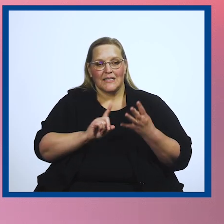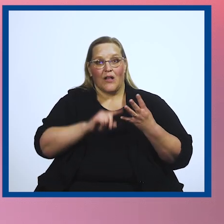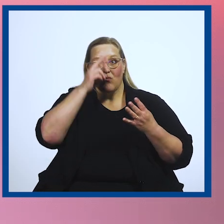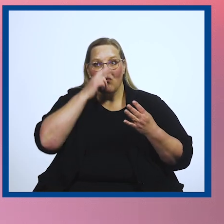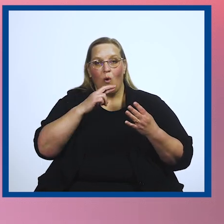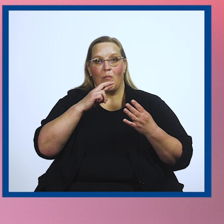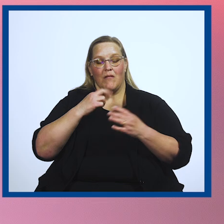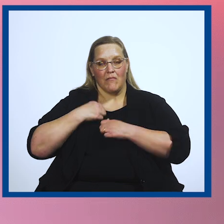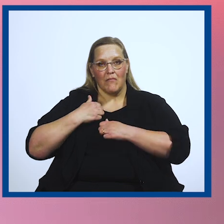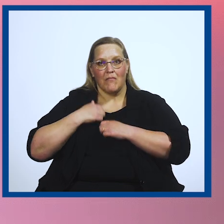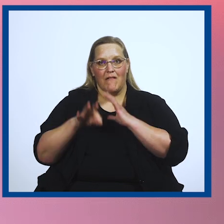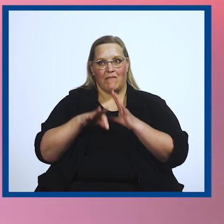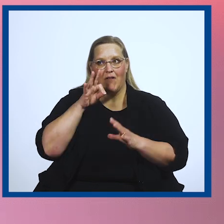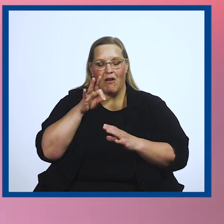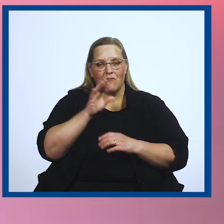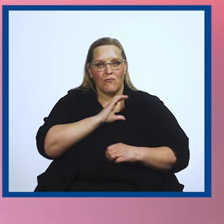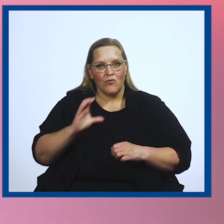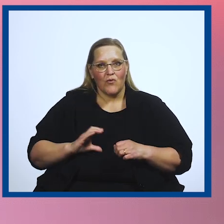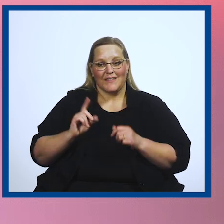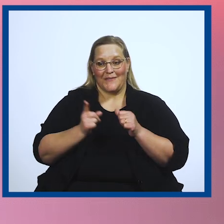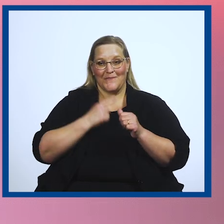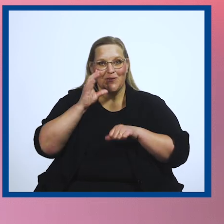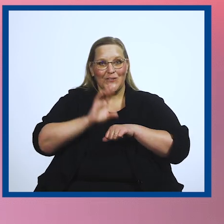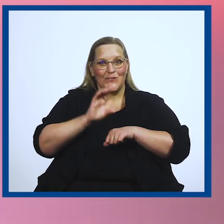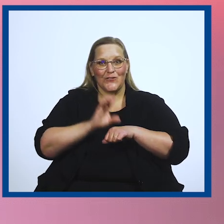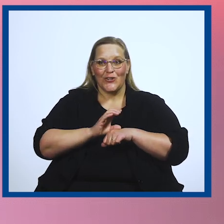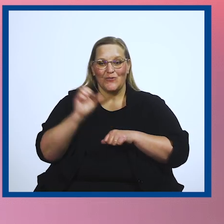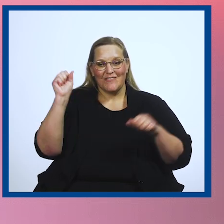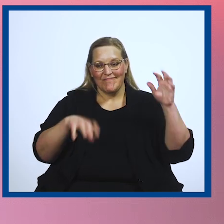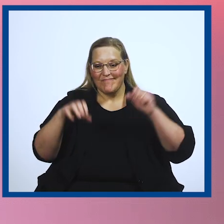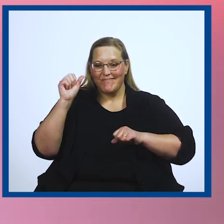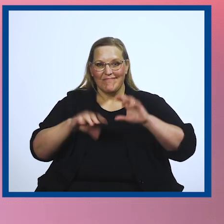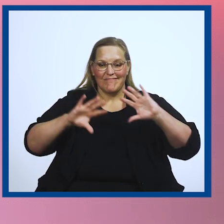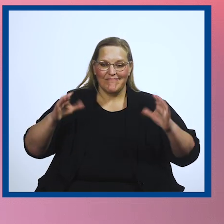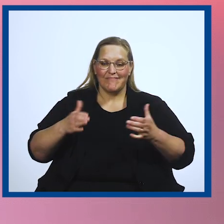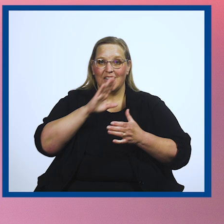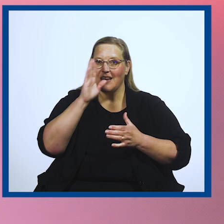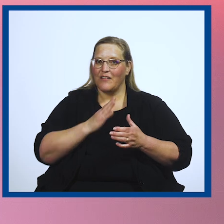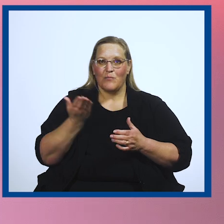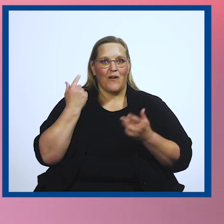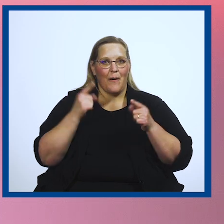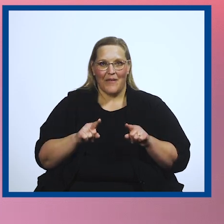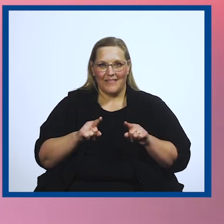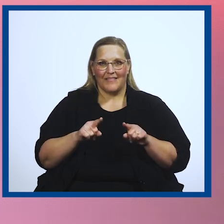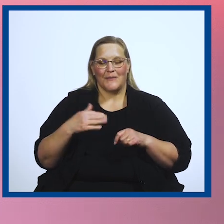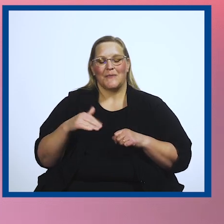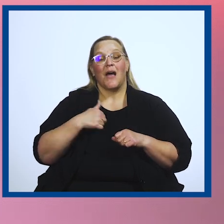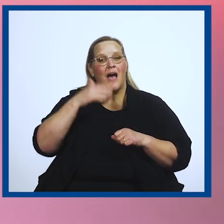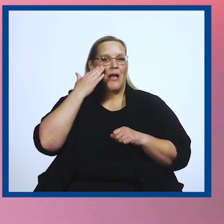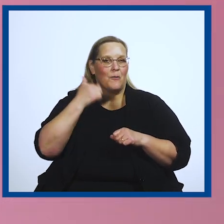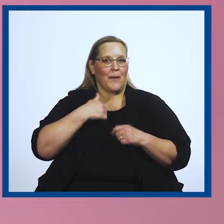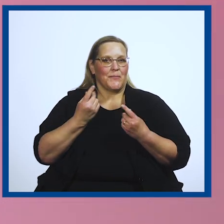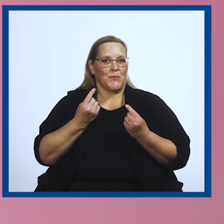first church is this amalgamation of what could have never been before. I know what I'm going to do. I